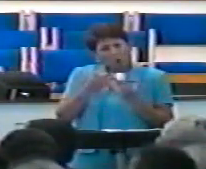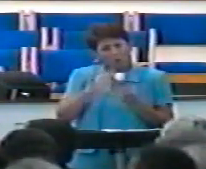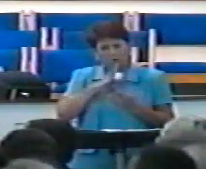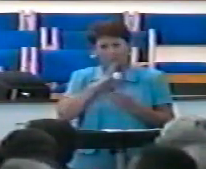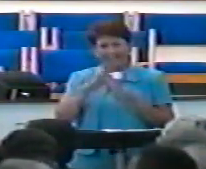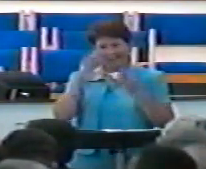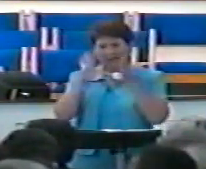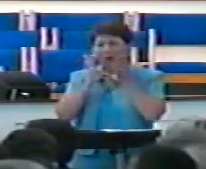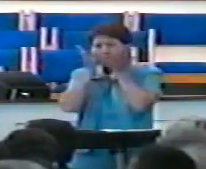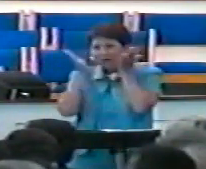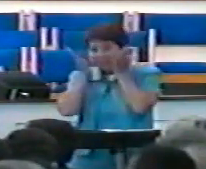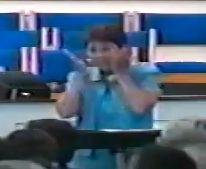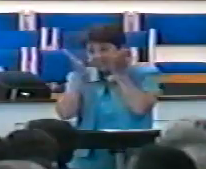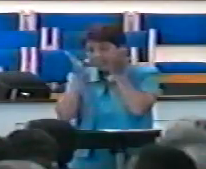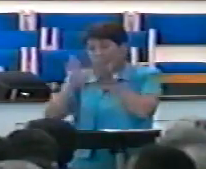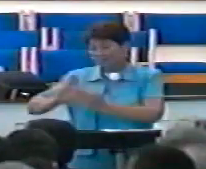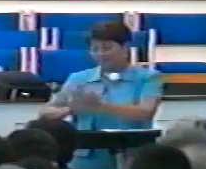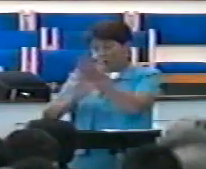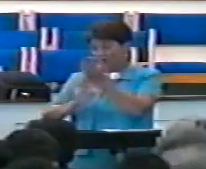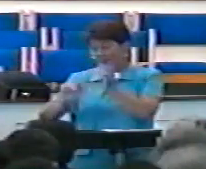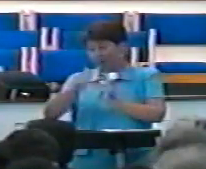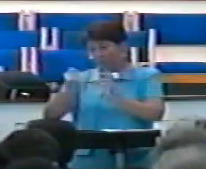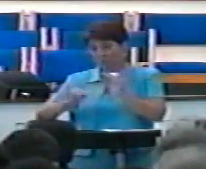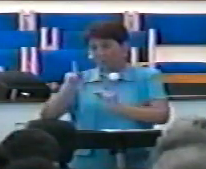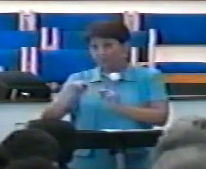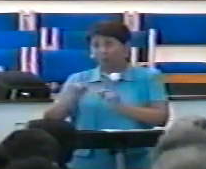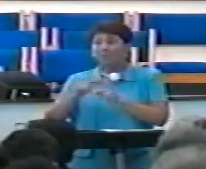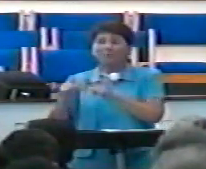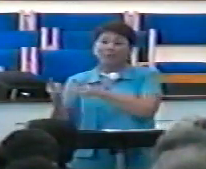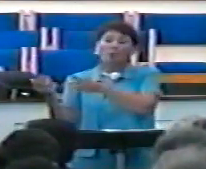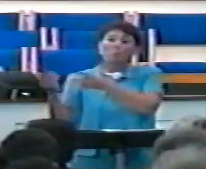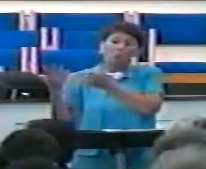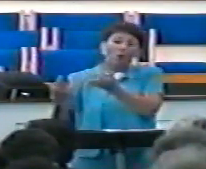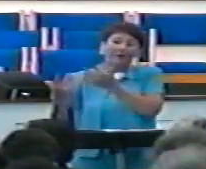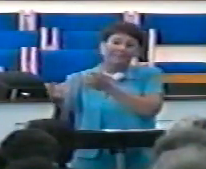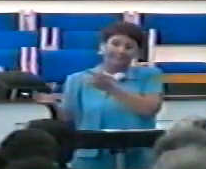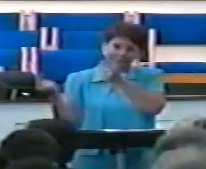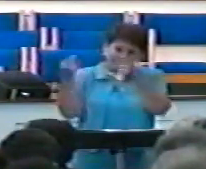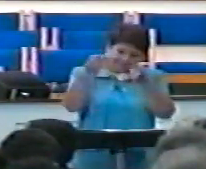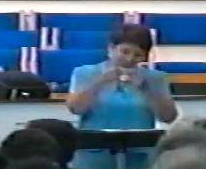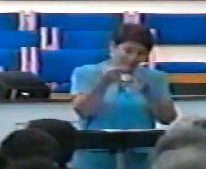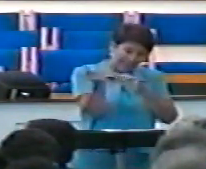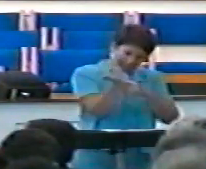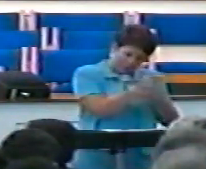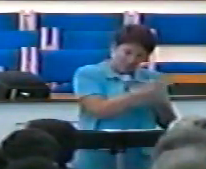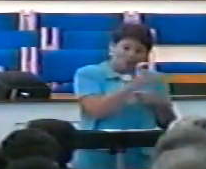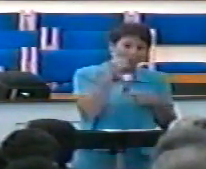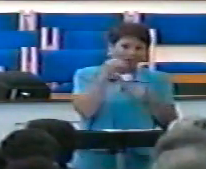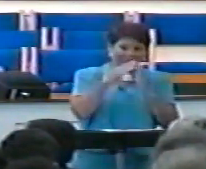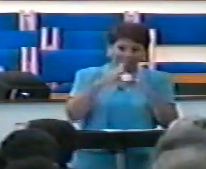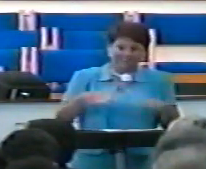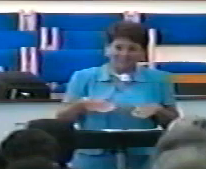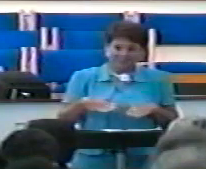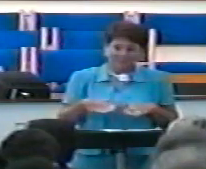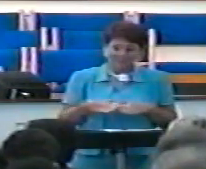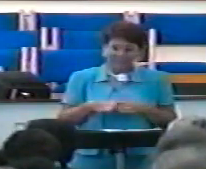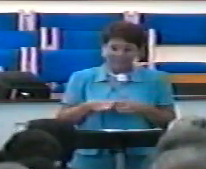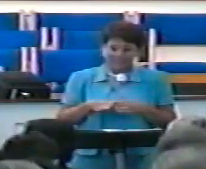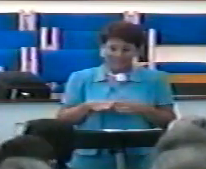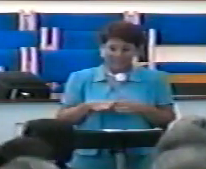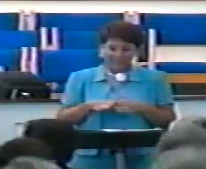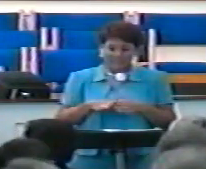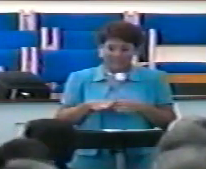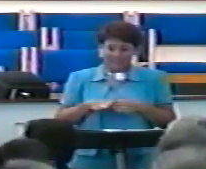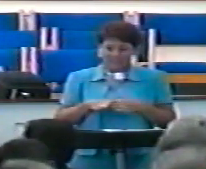cast out this demon? Notice the response that Jesus gave them in verse 29. This kind can come forth by nothing but by prayer and